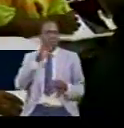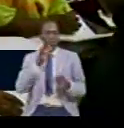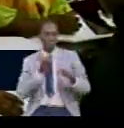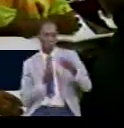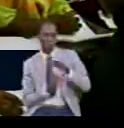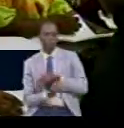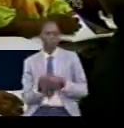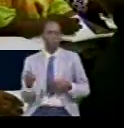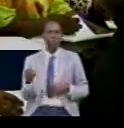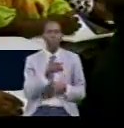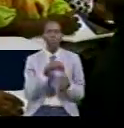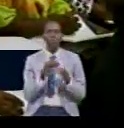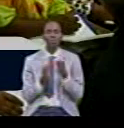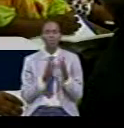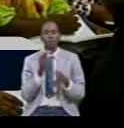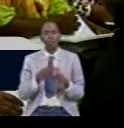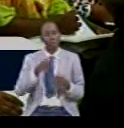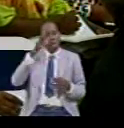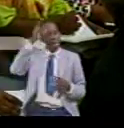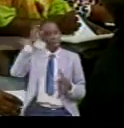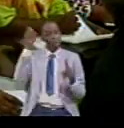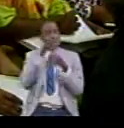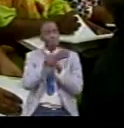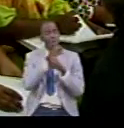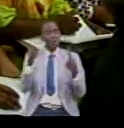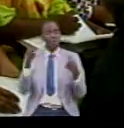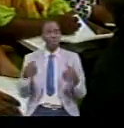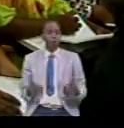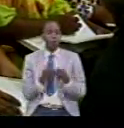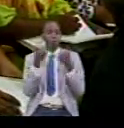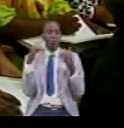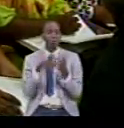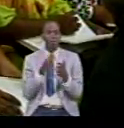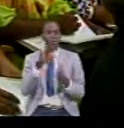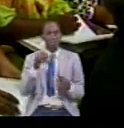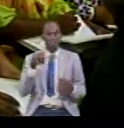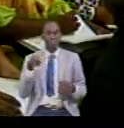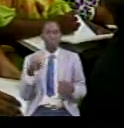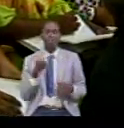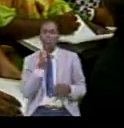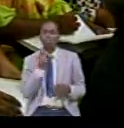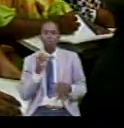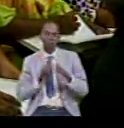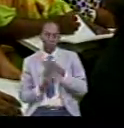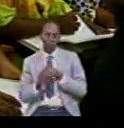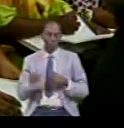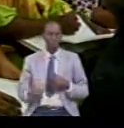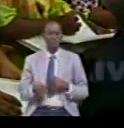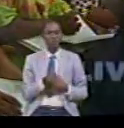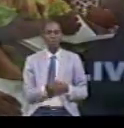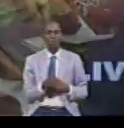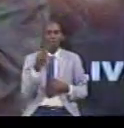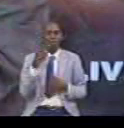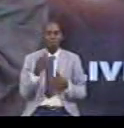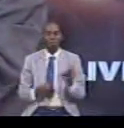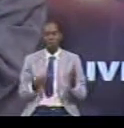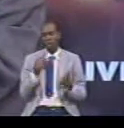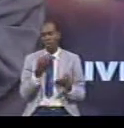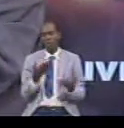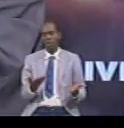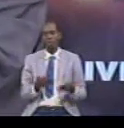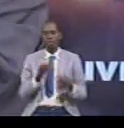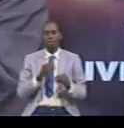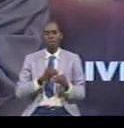feet. Satanic attack under your feet. And look at what he said. Look at what he said in John